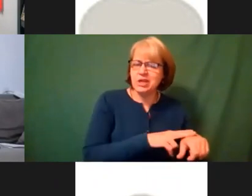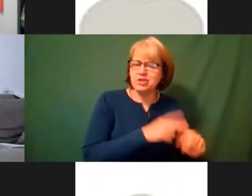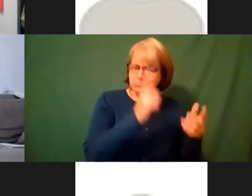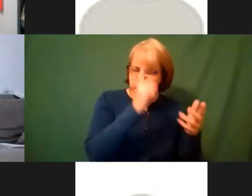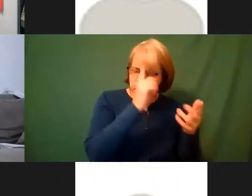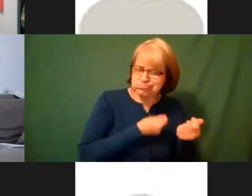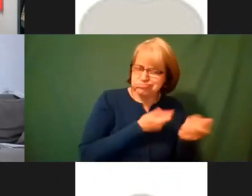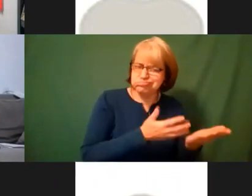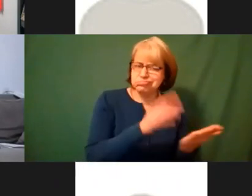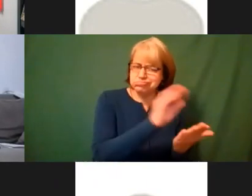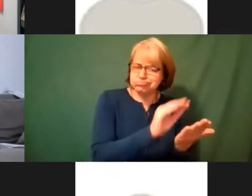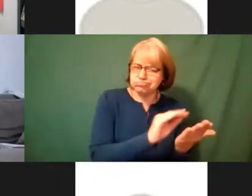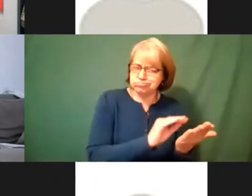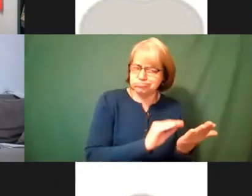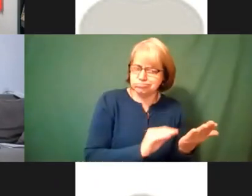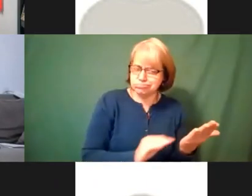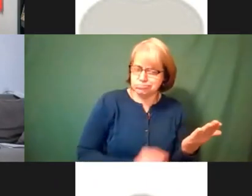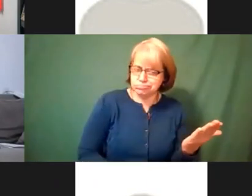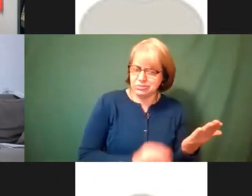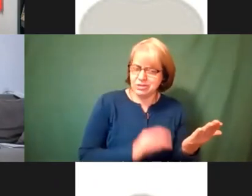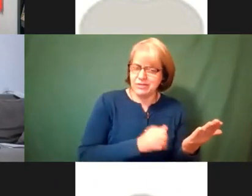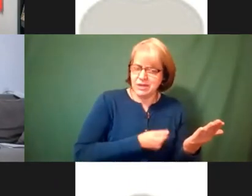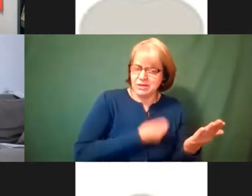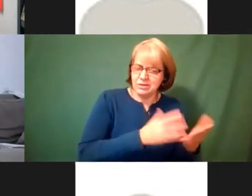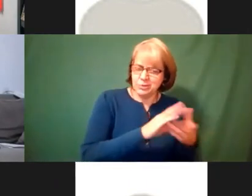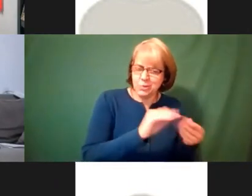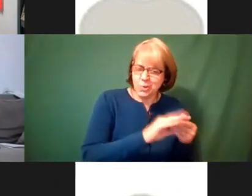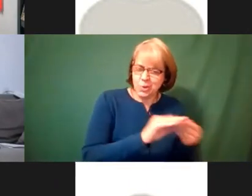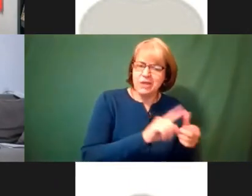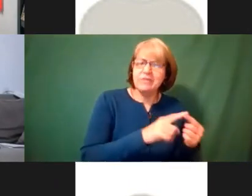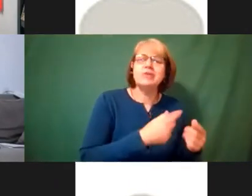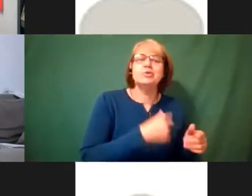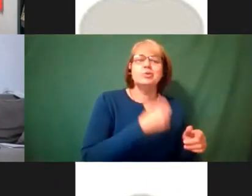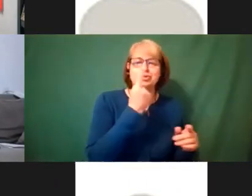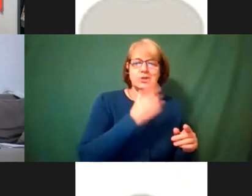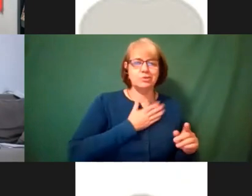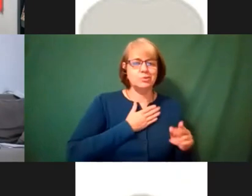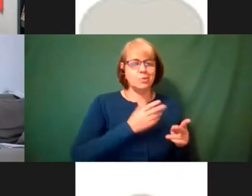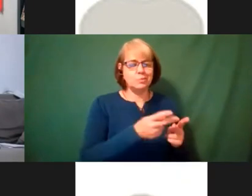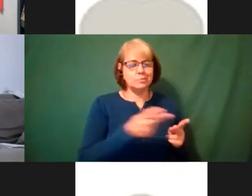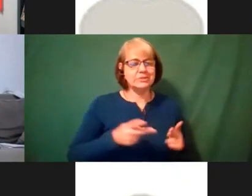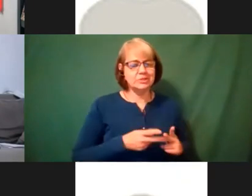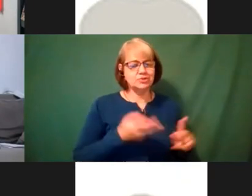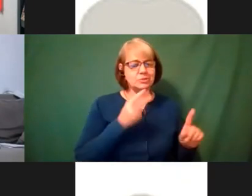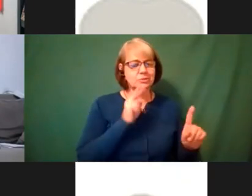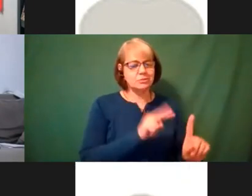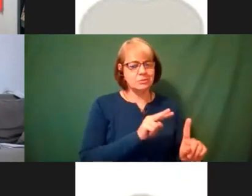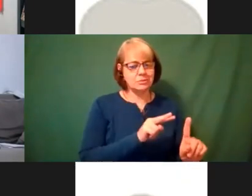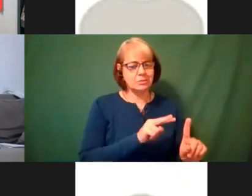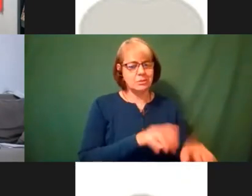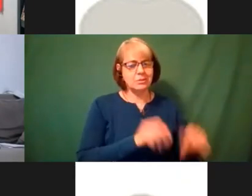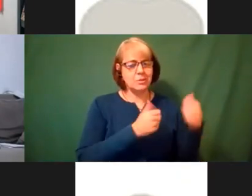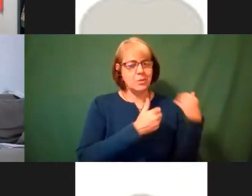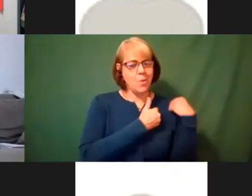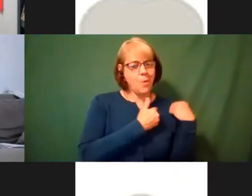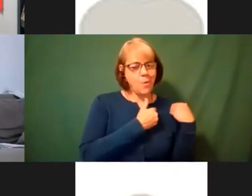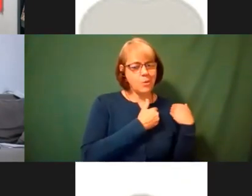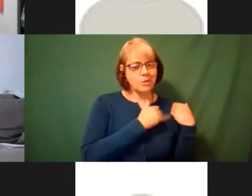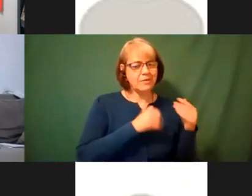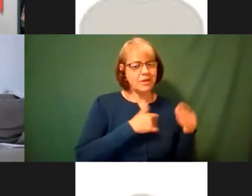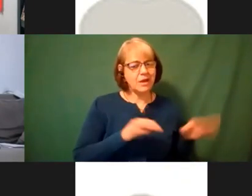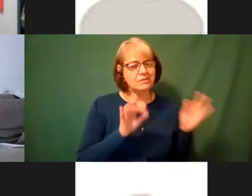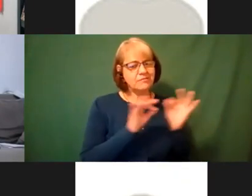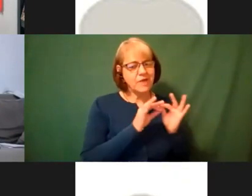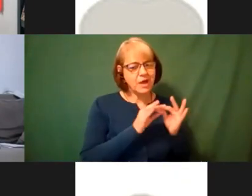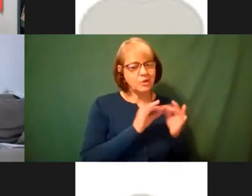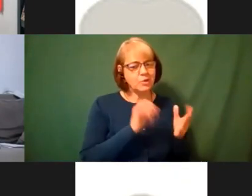about it intentionally, because then you start to understand your own positionality. Only when you own it and it has value, whatever the story